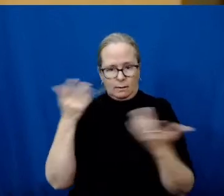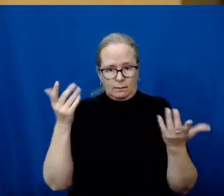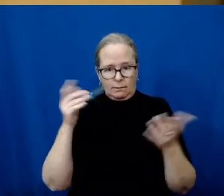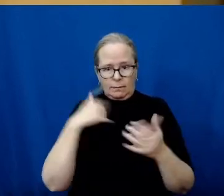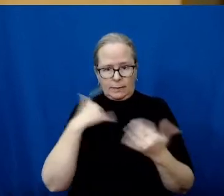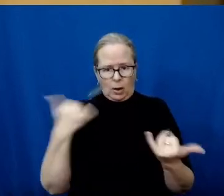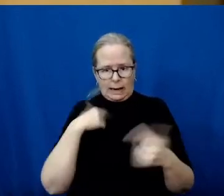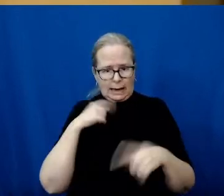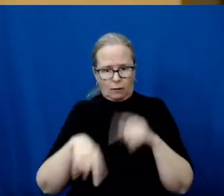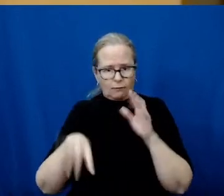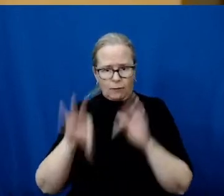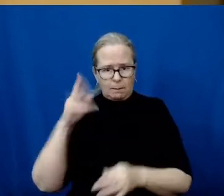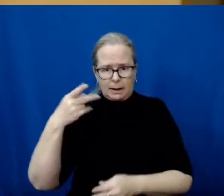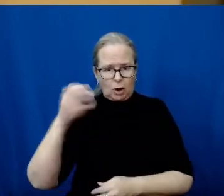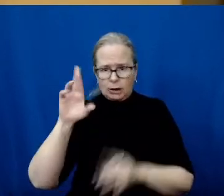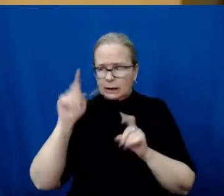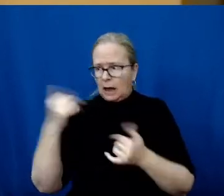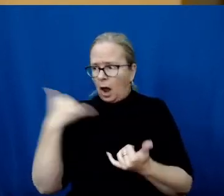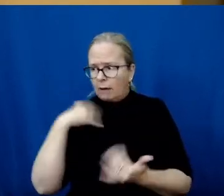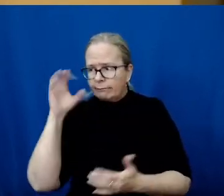of,